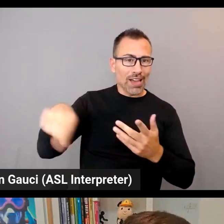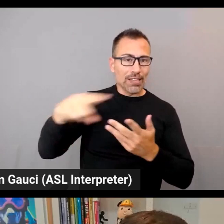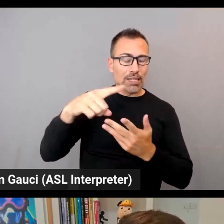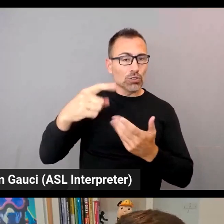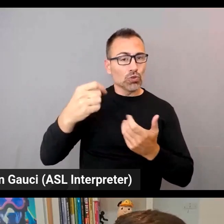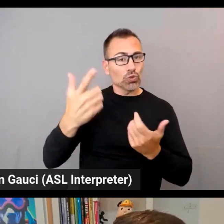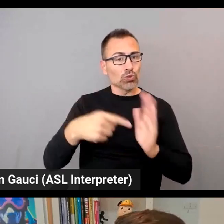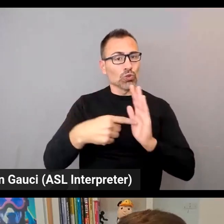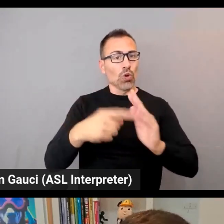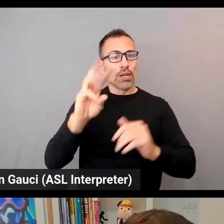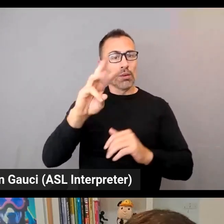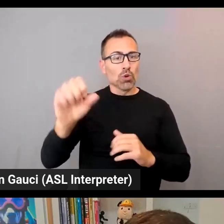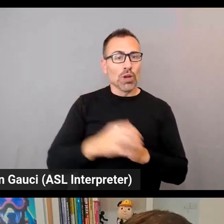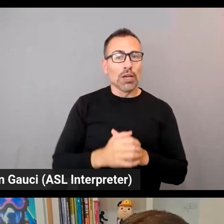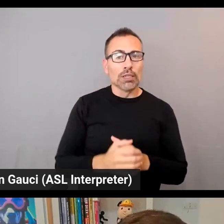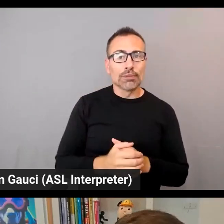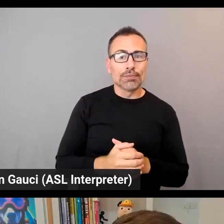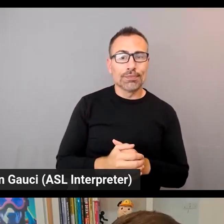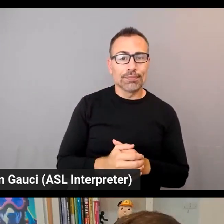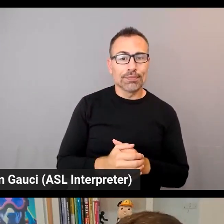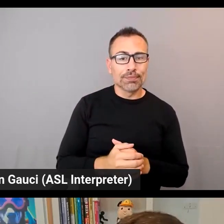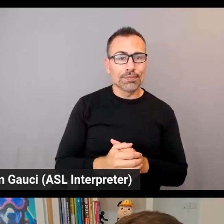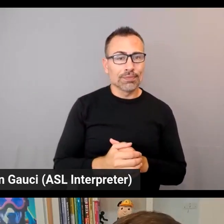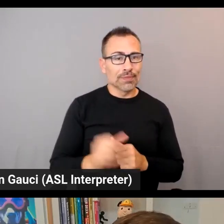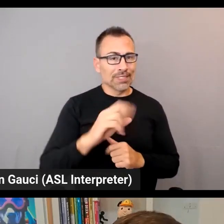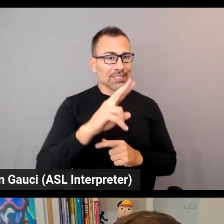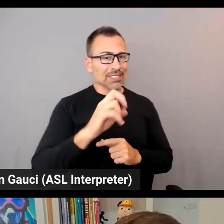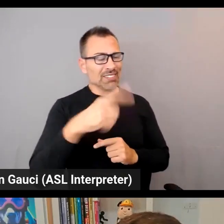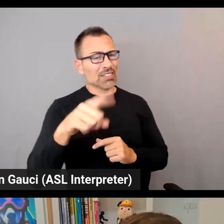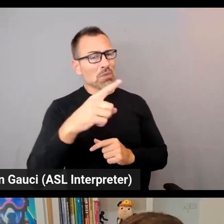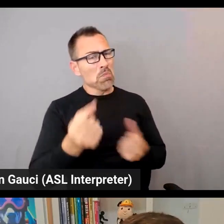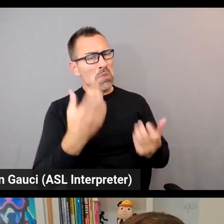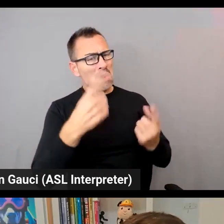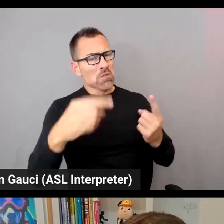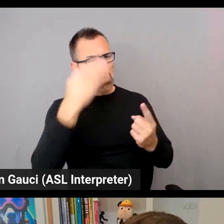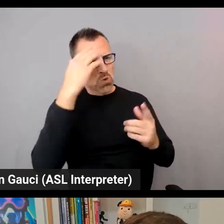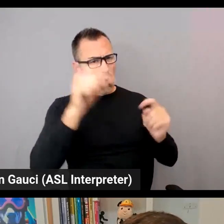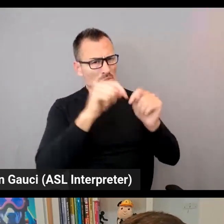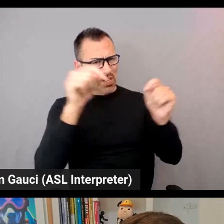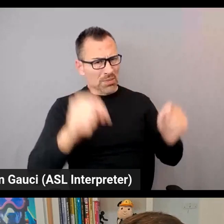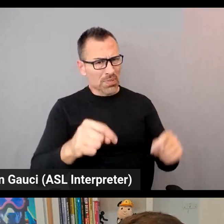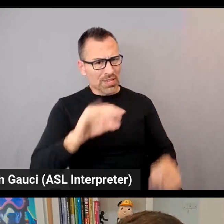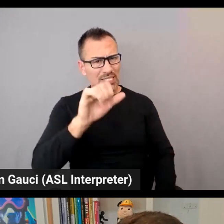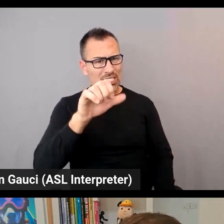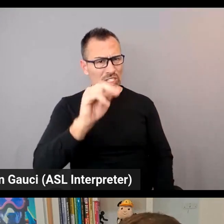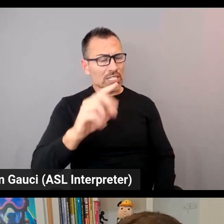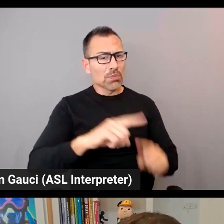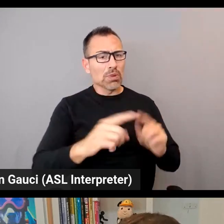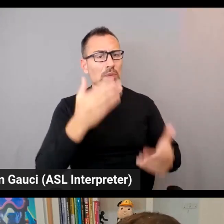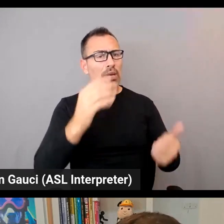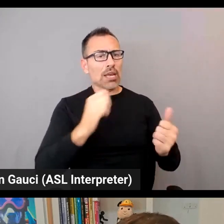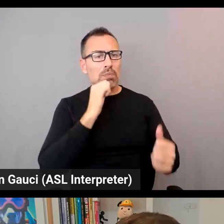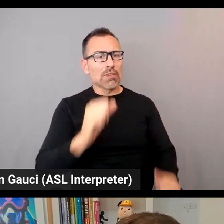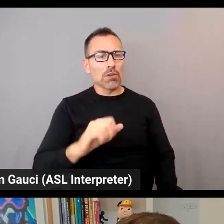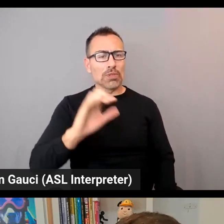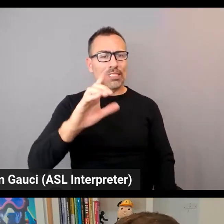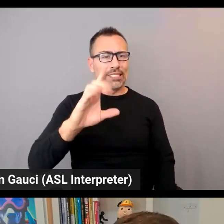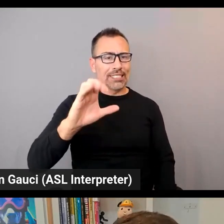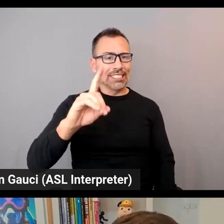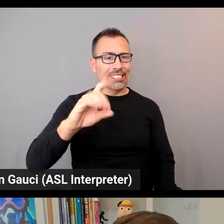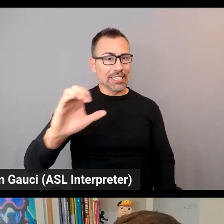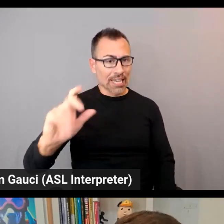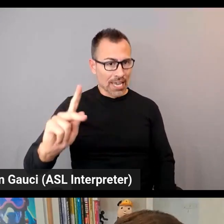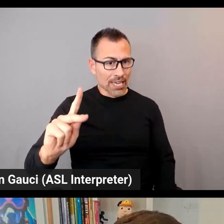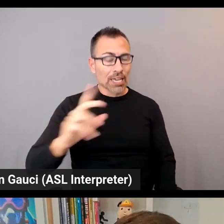that a lot of you are probably familiar with the templates, JSON or YAML templates and so on, but they may not be familiar with the CDK, the Cloud Development Kit. So for anyone watching, if you're new to the